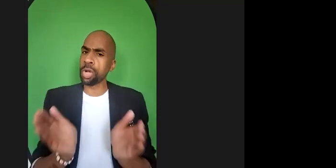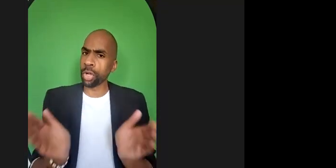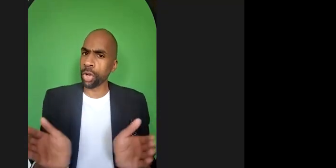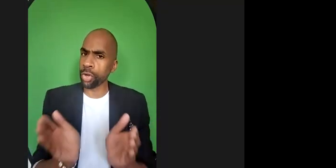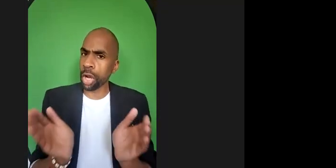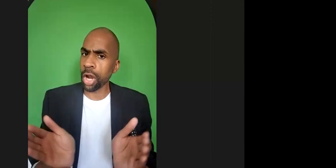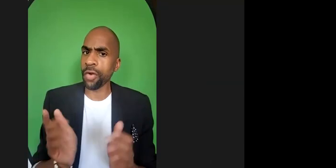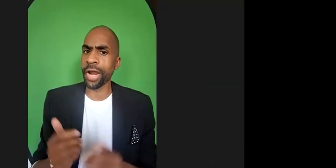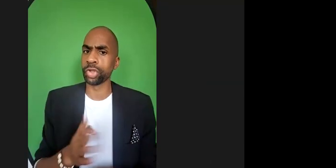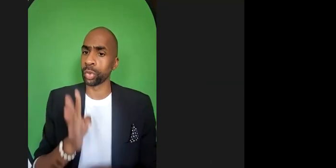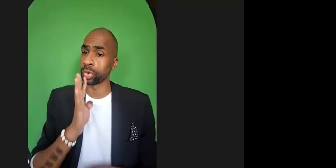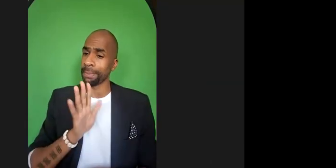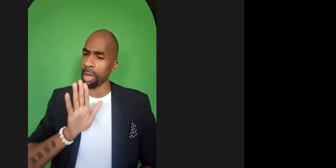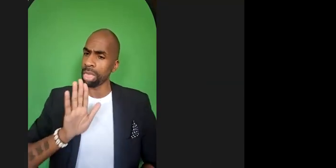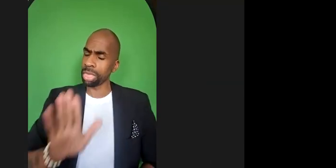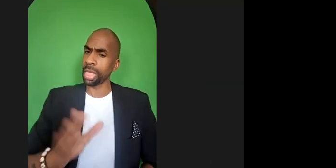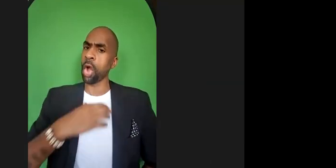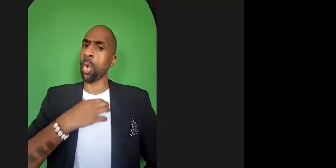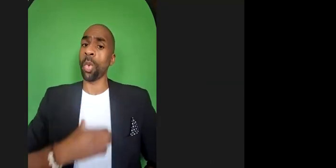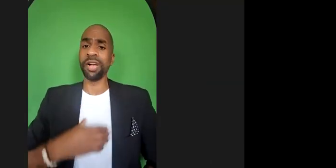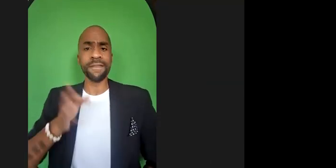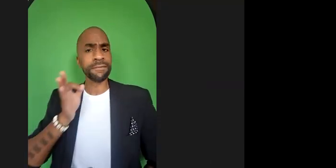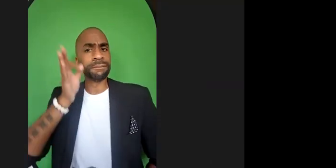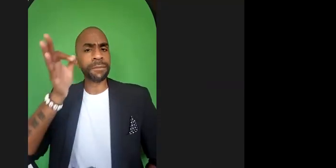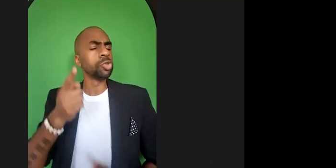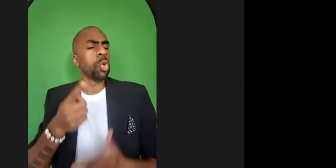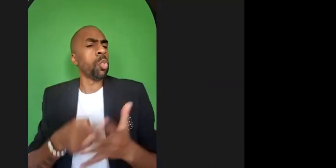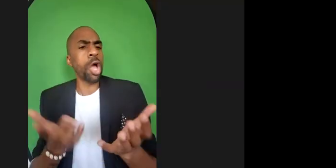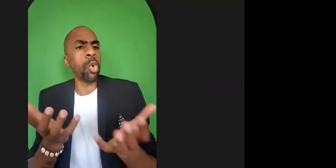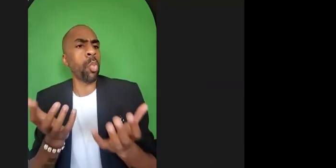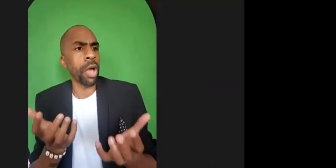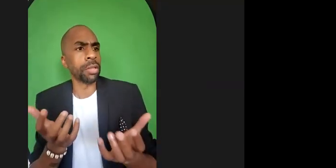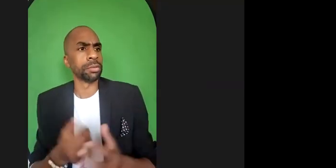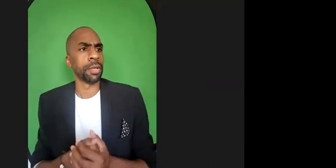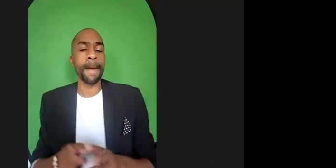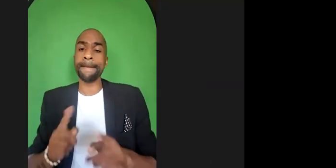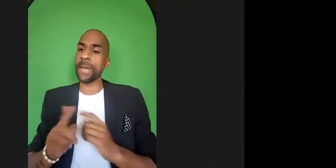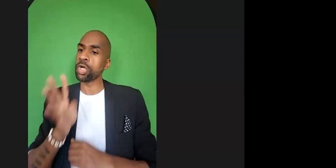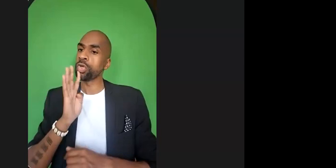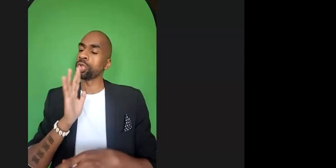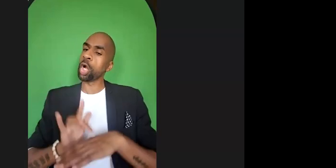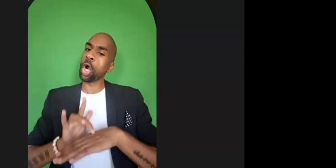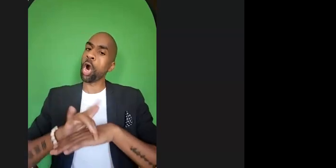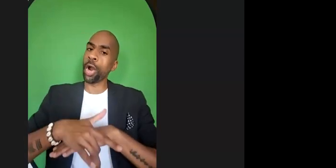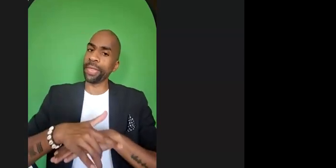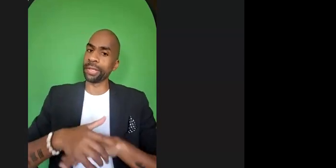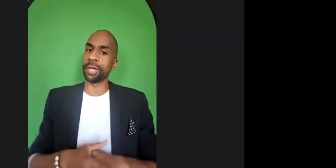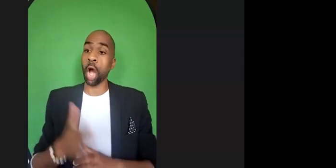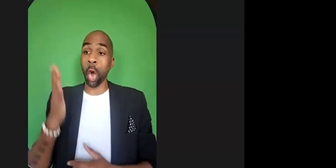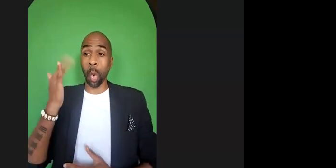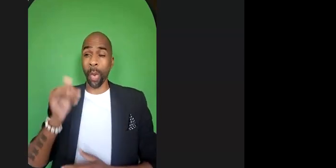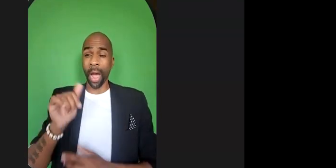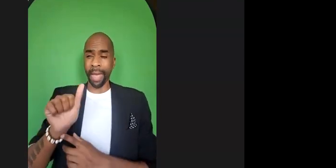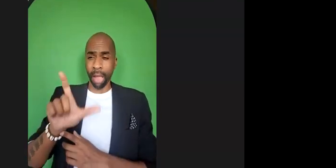talk about their wishes for future medical care early in the illness, particularly because in ALS, the